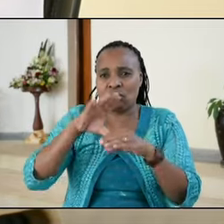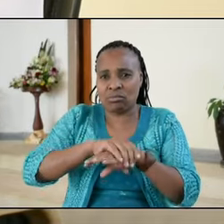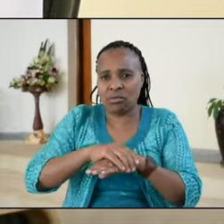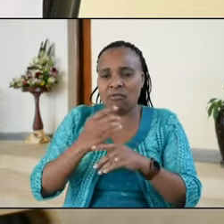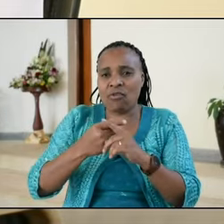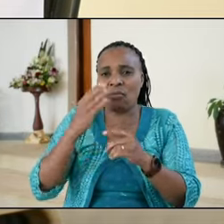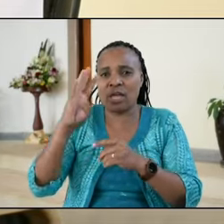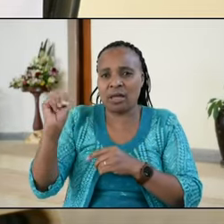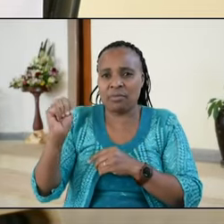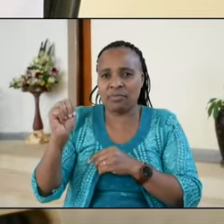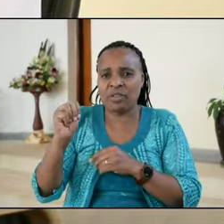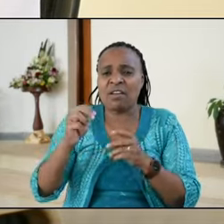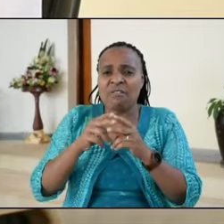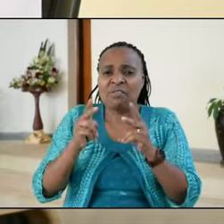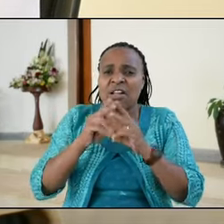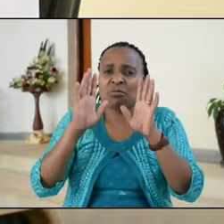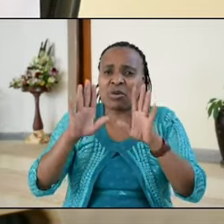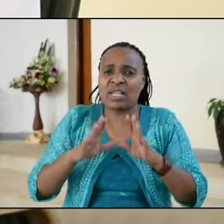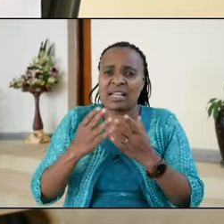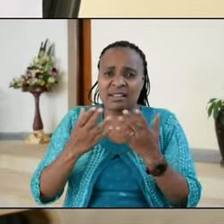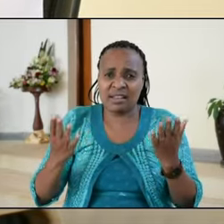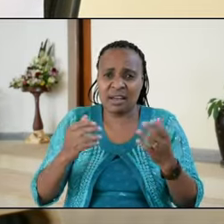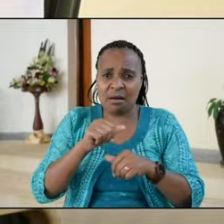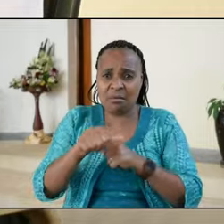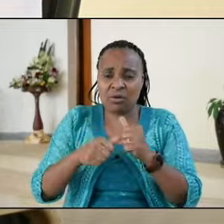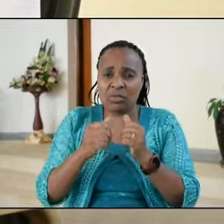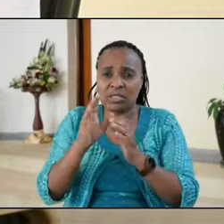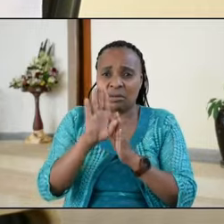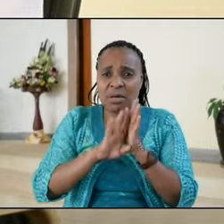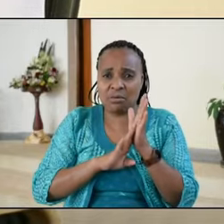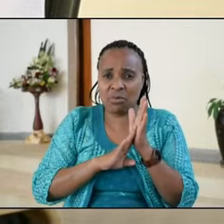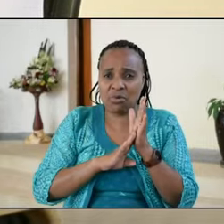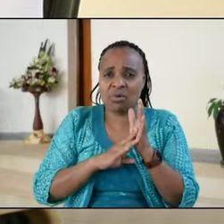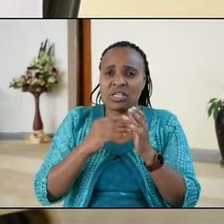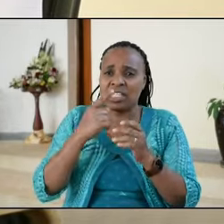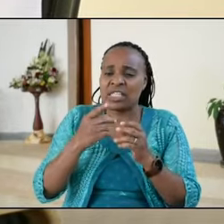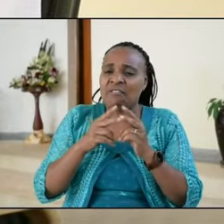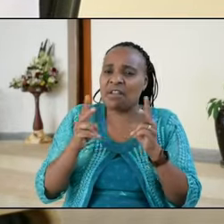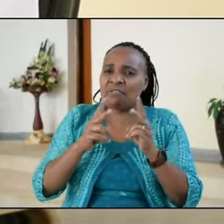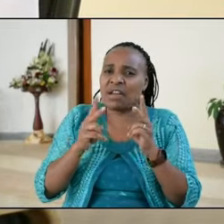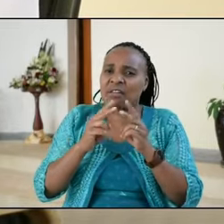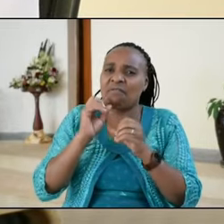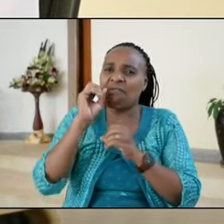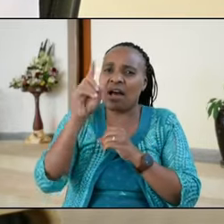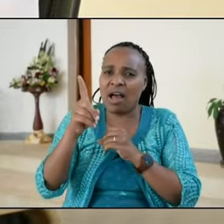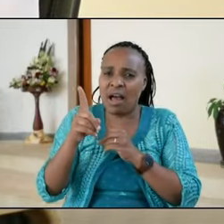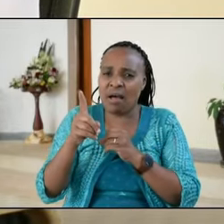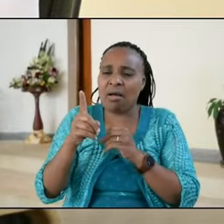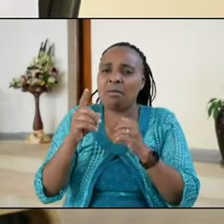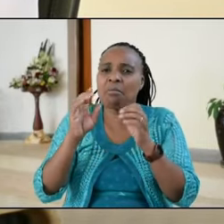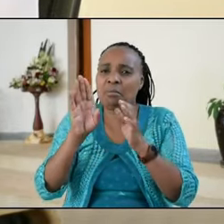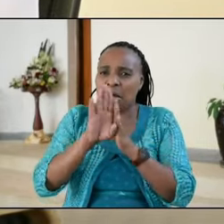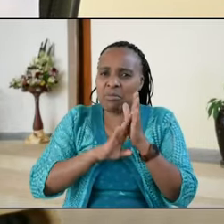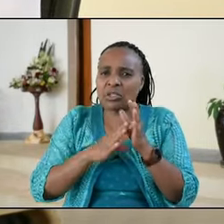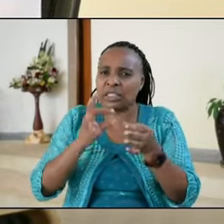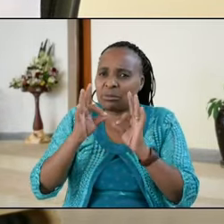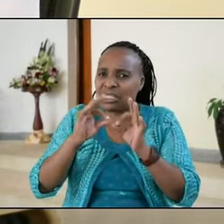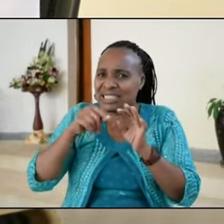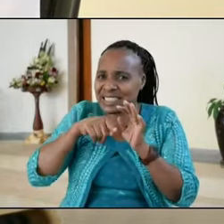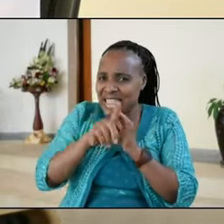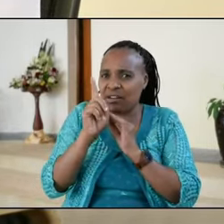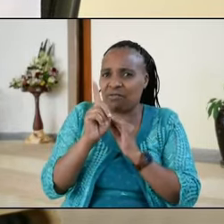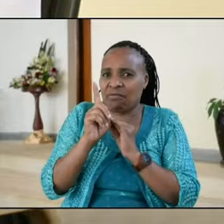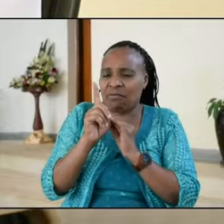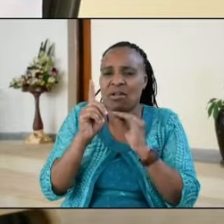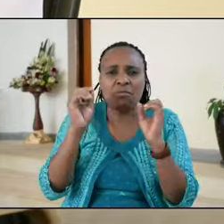very important thing about the Bible is that, to a very great extent, the Bible interprets itself.